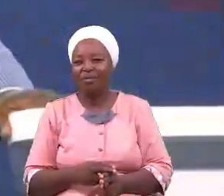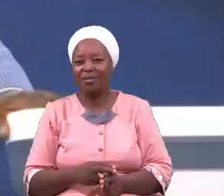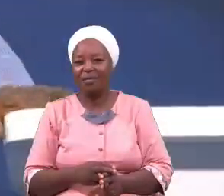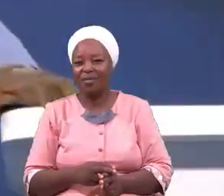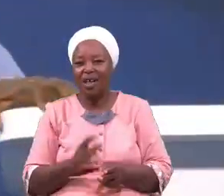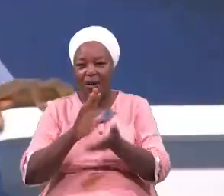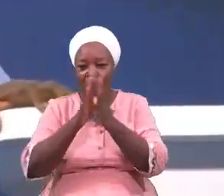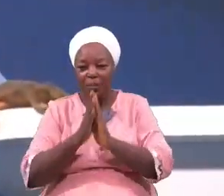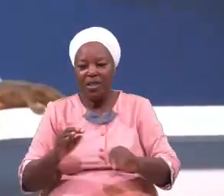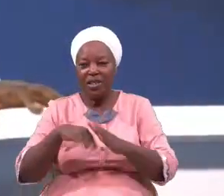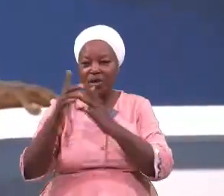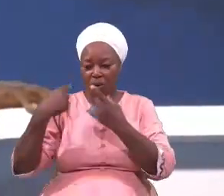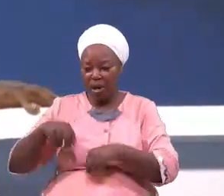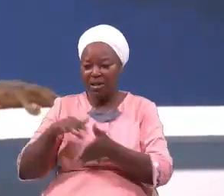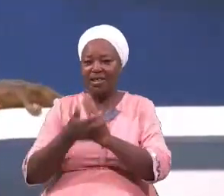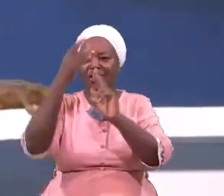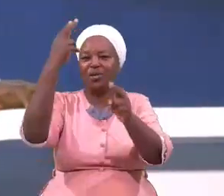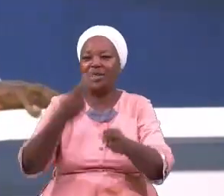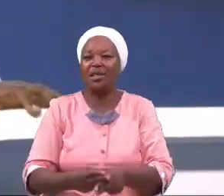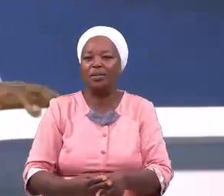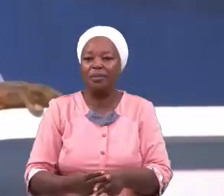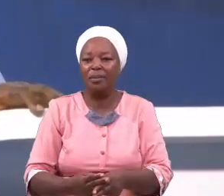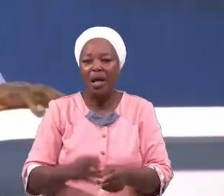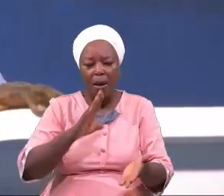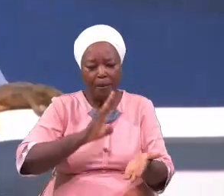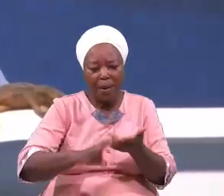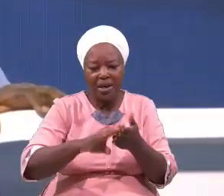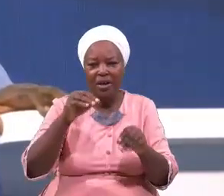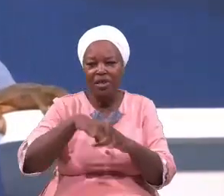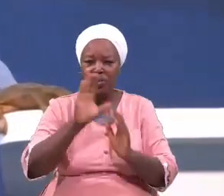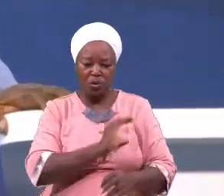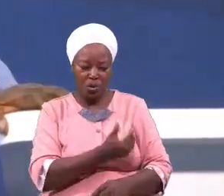Peace in your heart. Pardon in your soul.